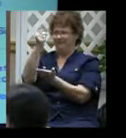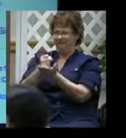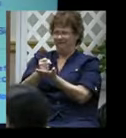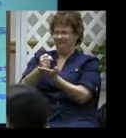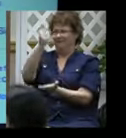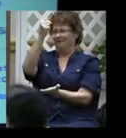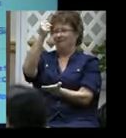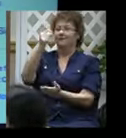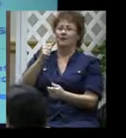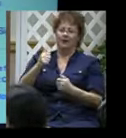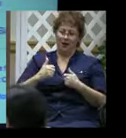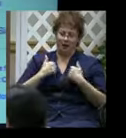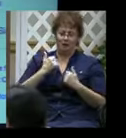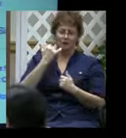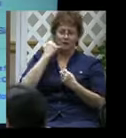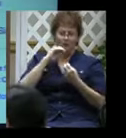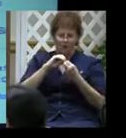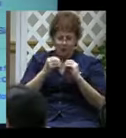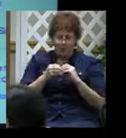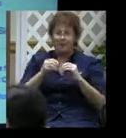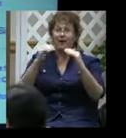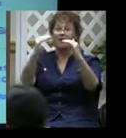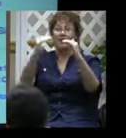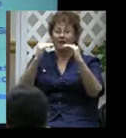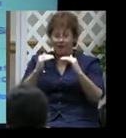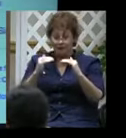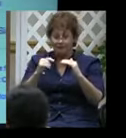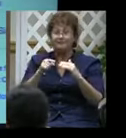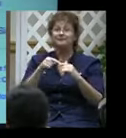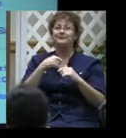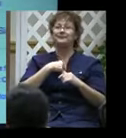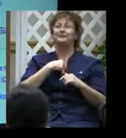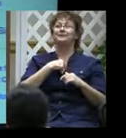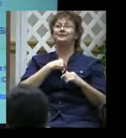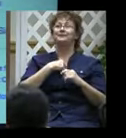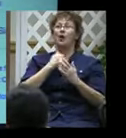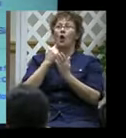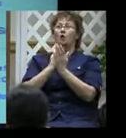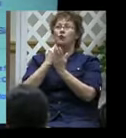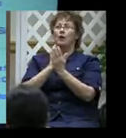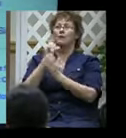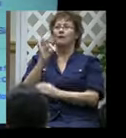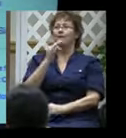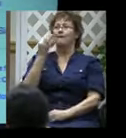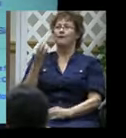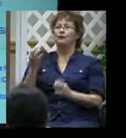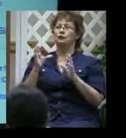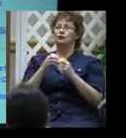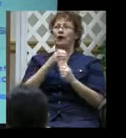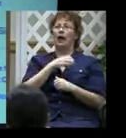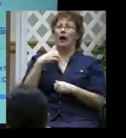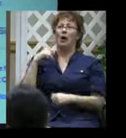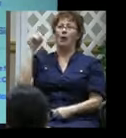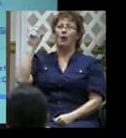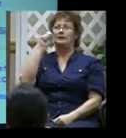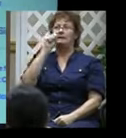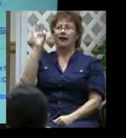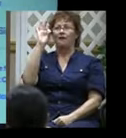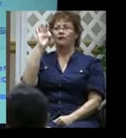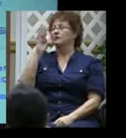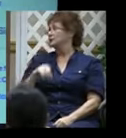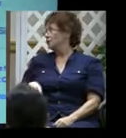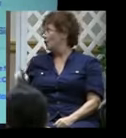my address and phone number. And underneath, I put a little stamp saying I'm accredited with the French Consulate in San Francisco. And on the bottom, you'll